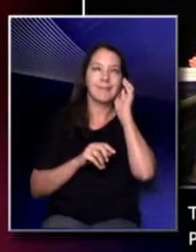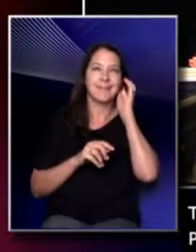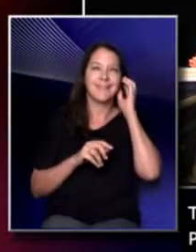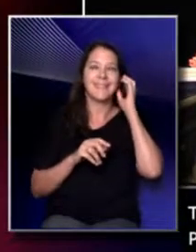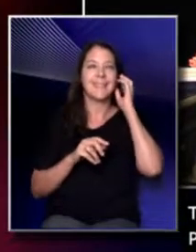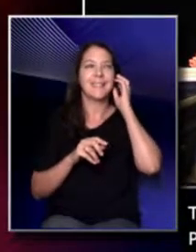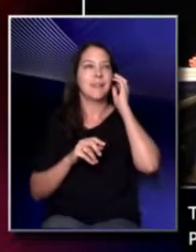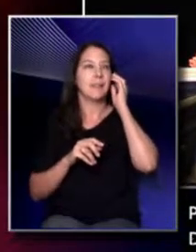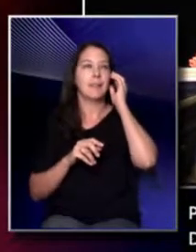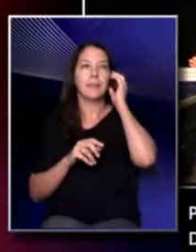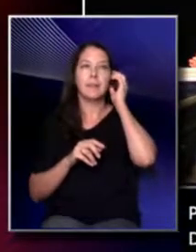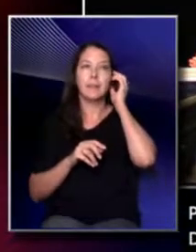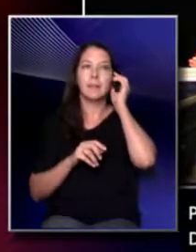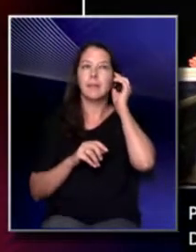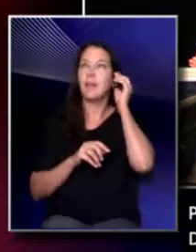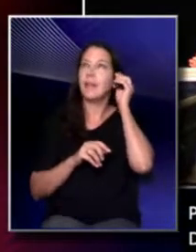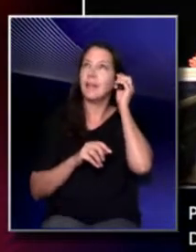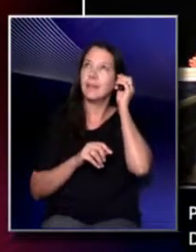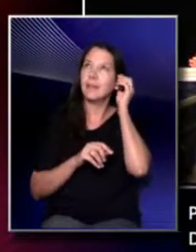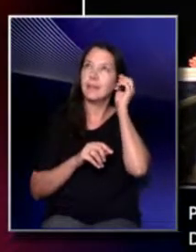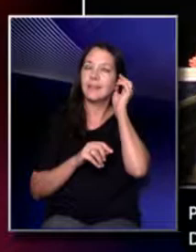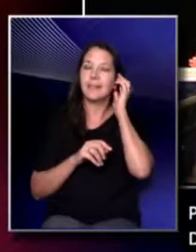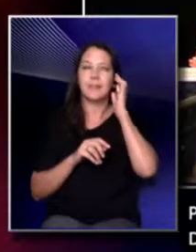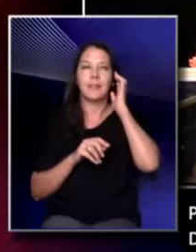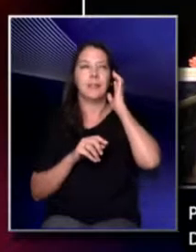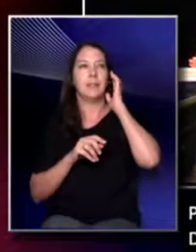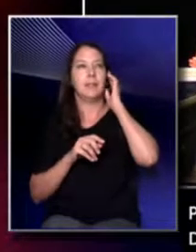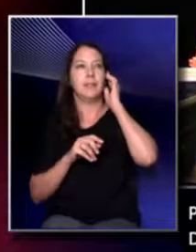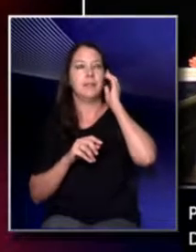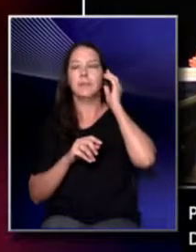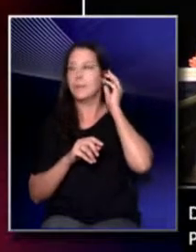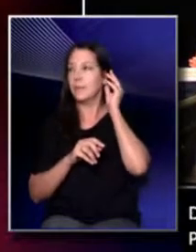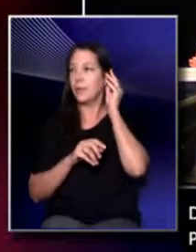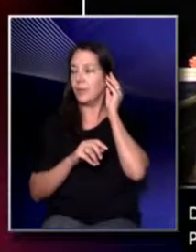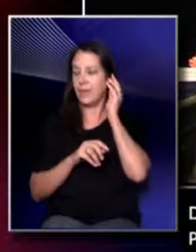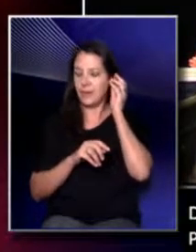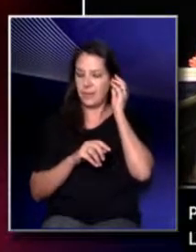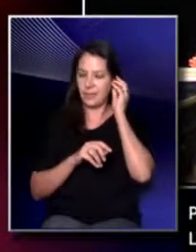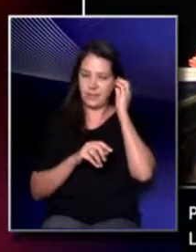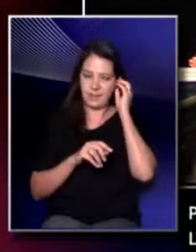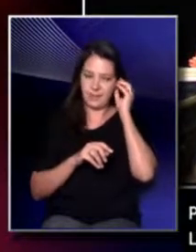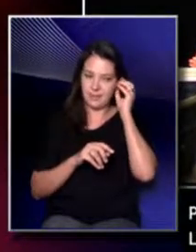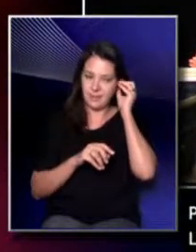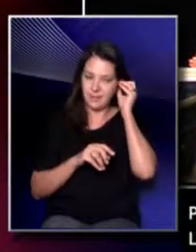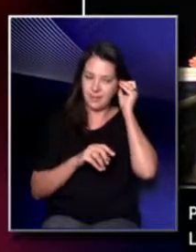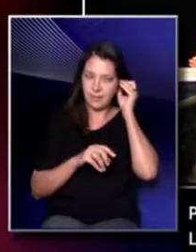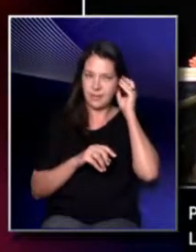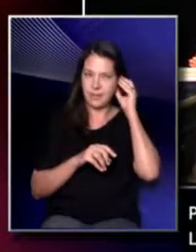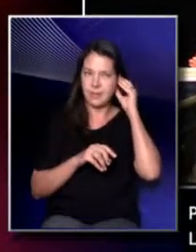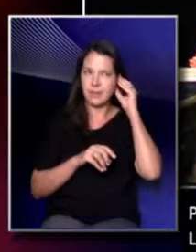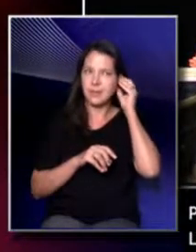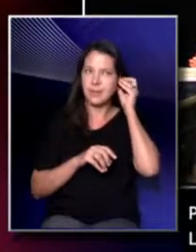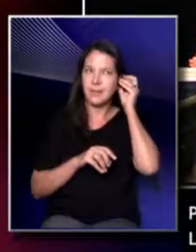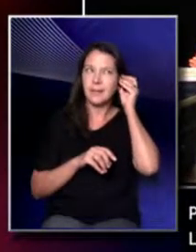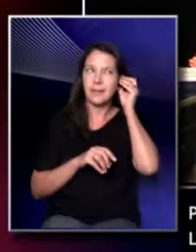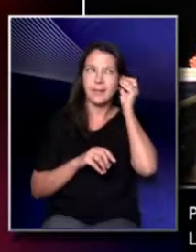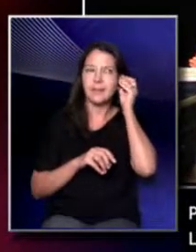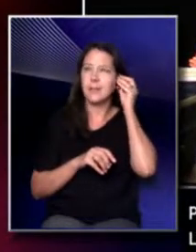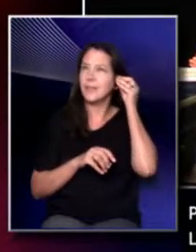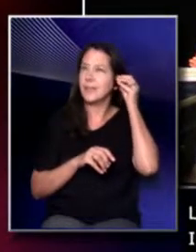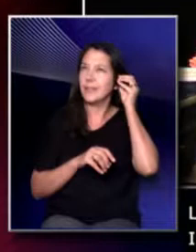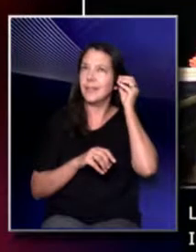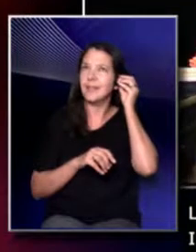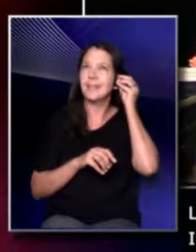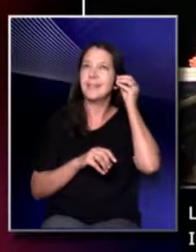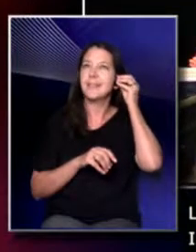expressly has a point of view coming from the legislature. I think as we go forward,